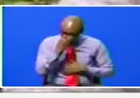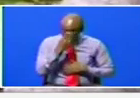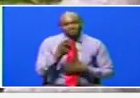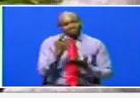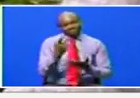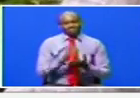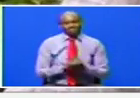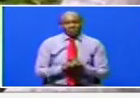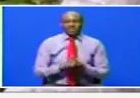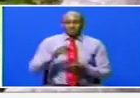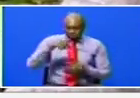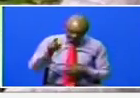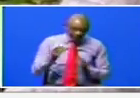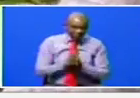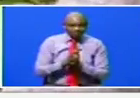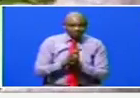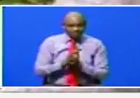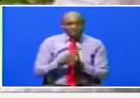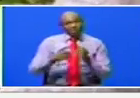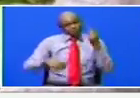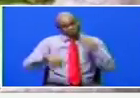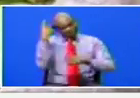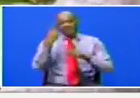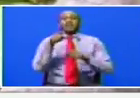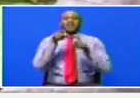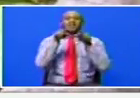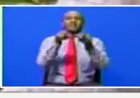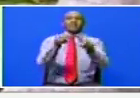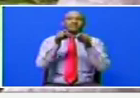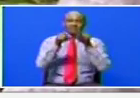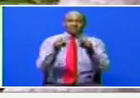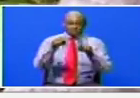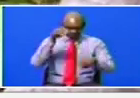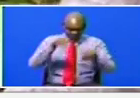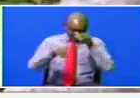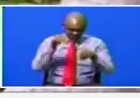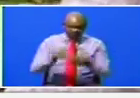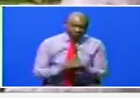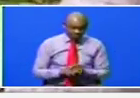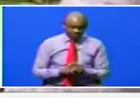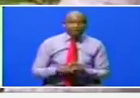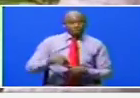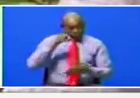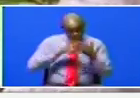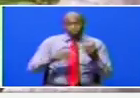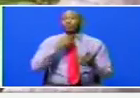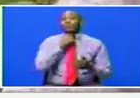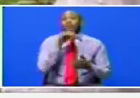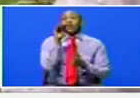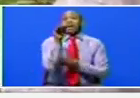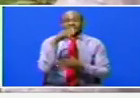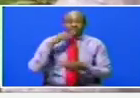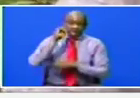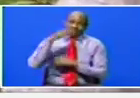Ruto for coming out as victors or winners in these last elections. What we want to ask of